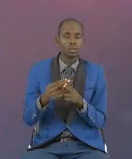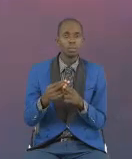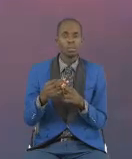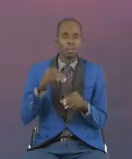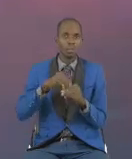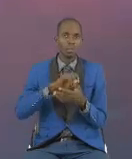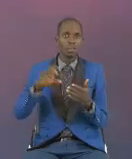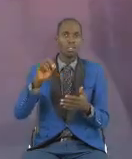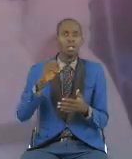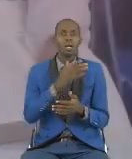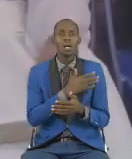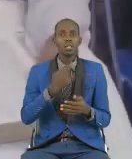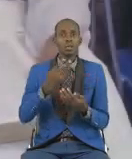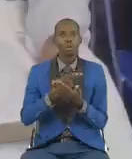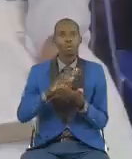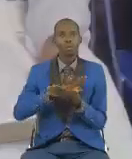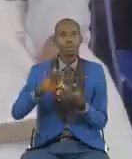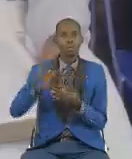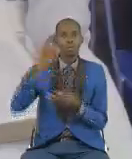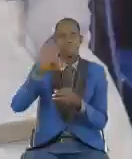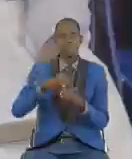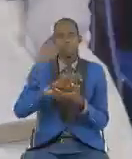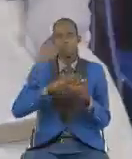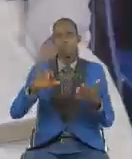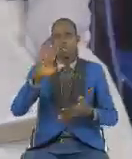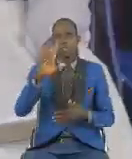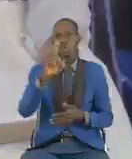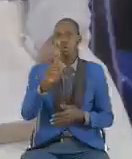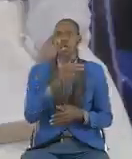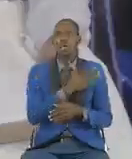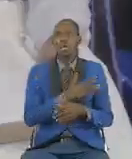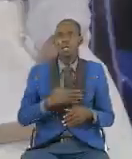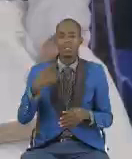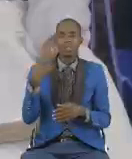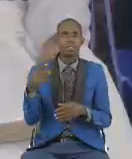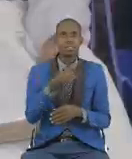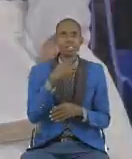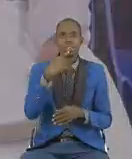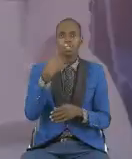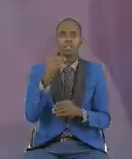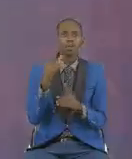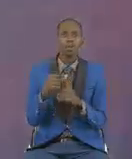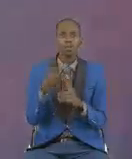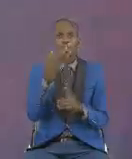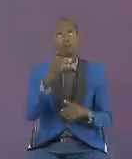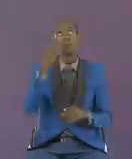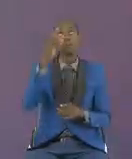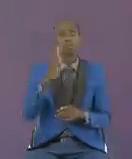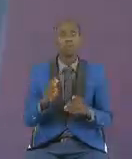the Holy Ghost in verse 31, and they speak the word of God